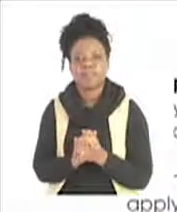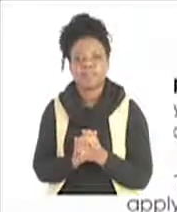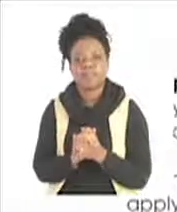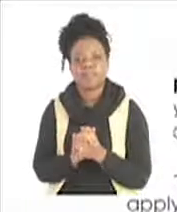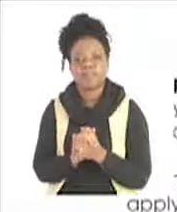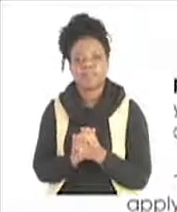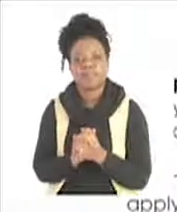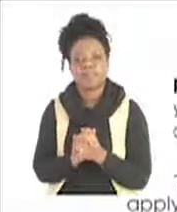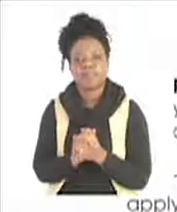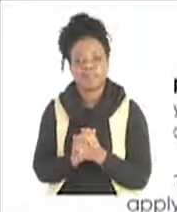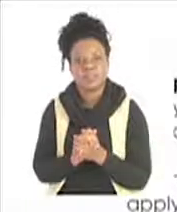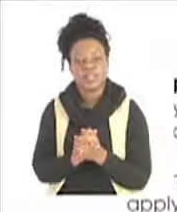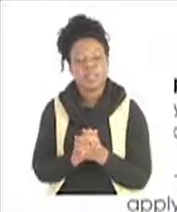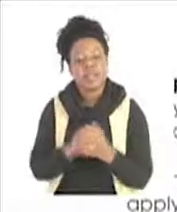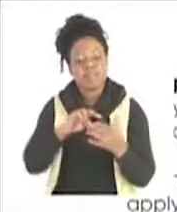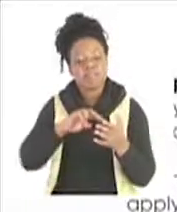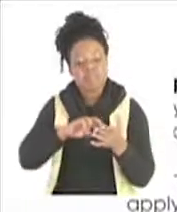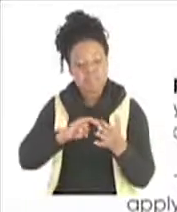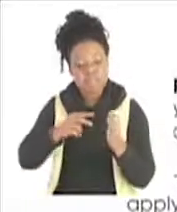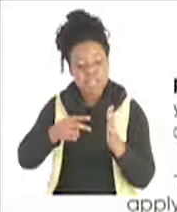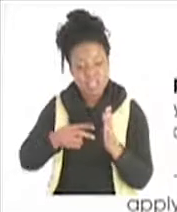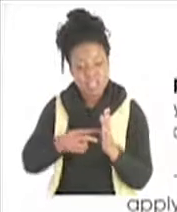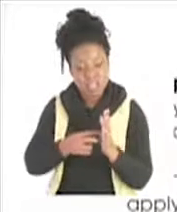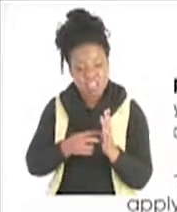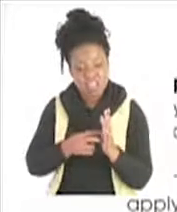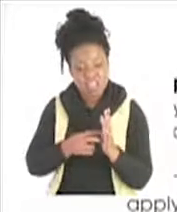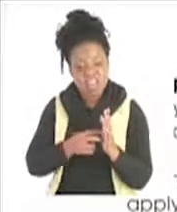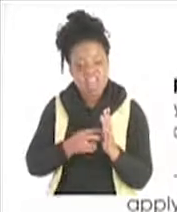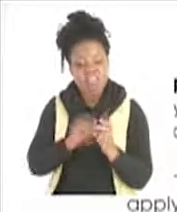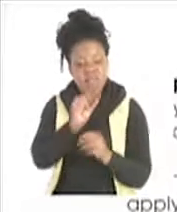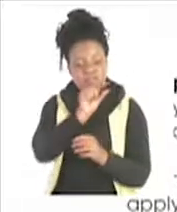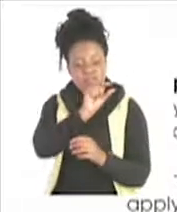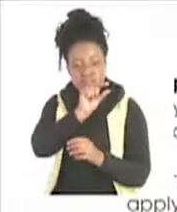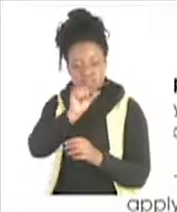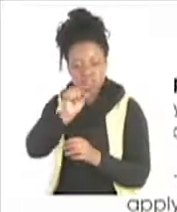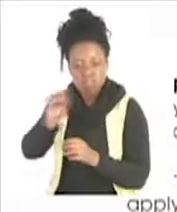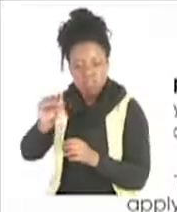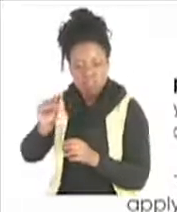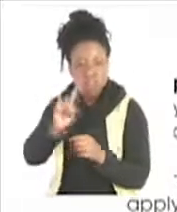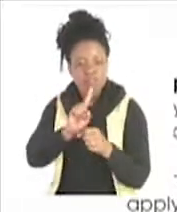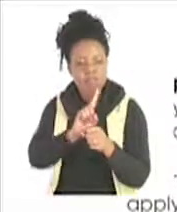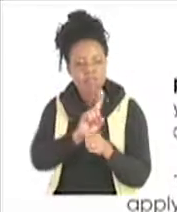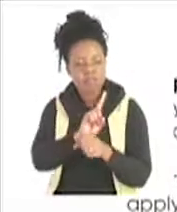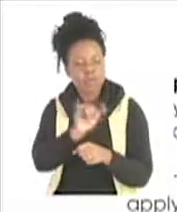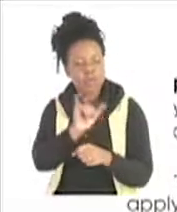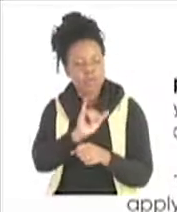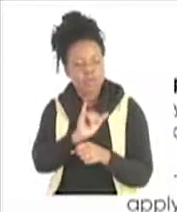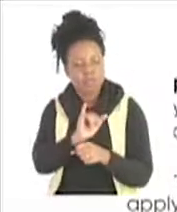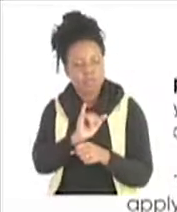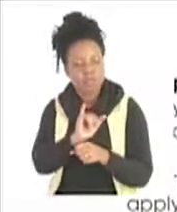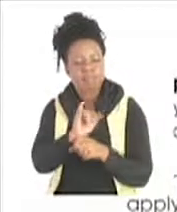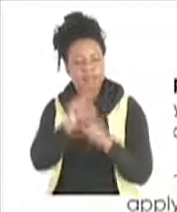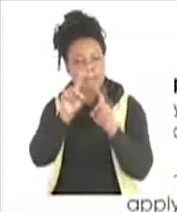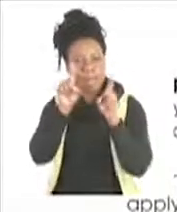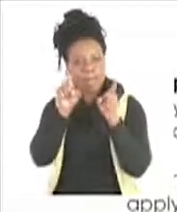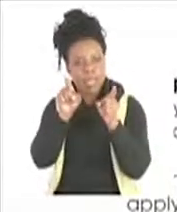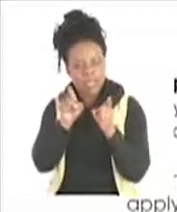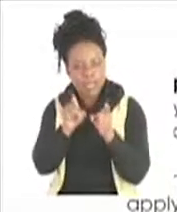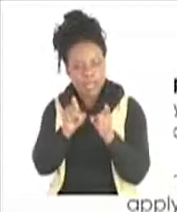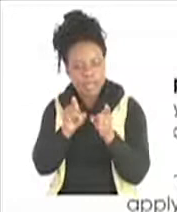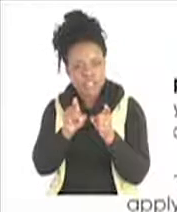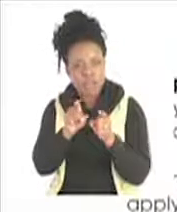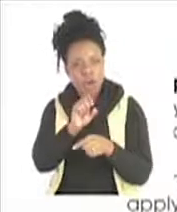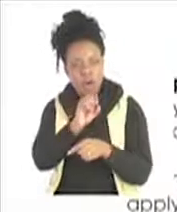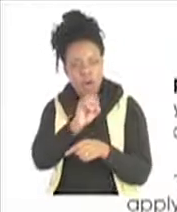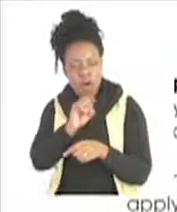means we start with what is in brackets, then division, then